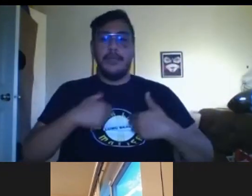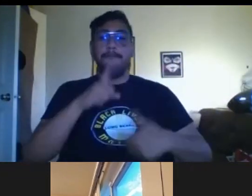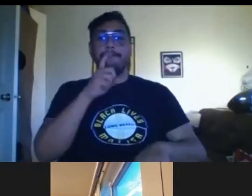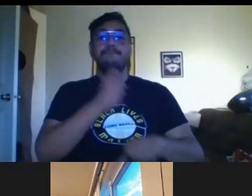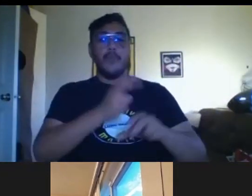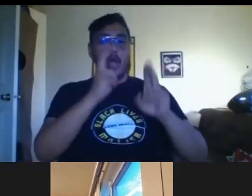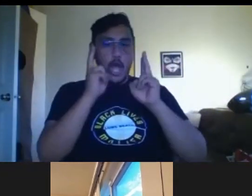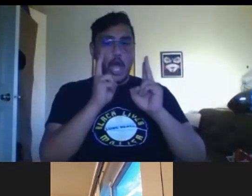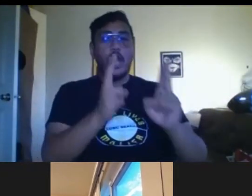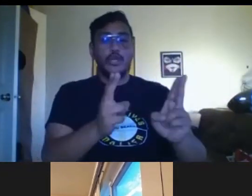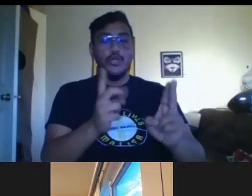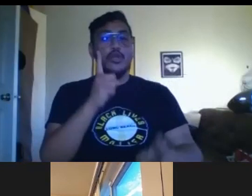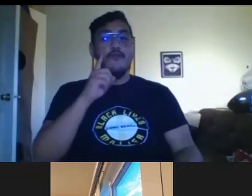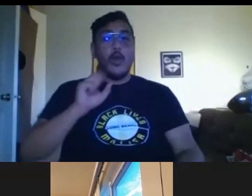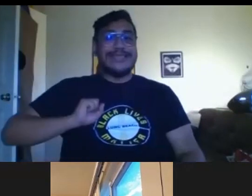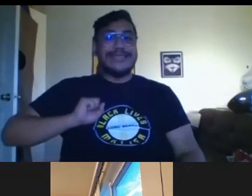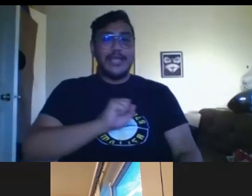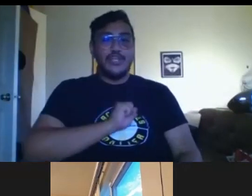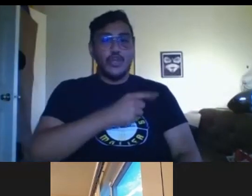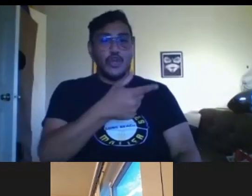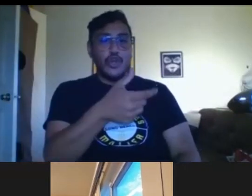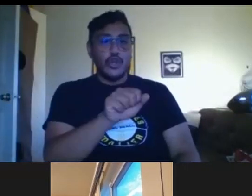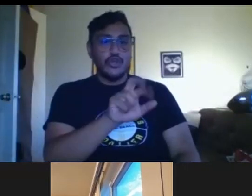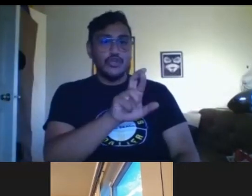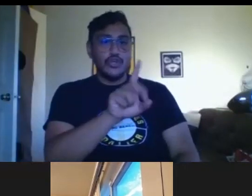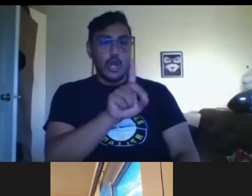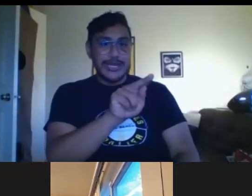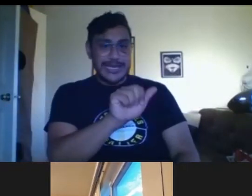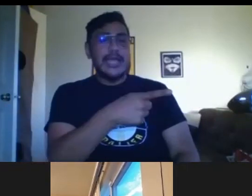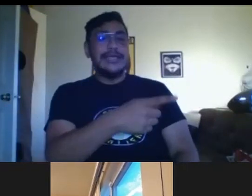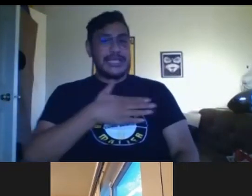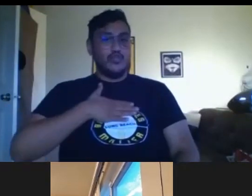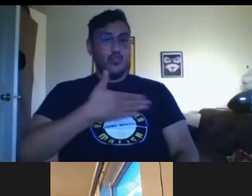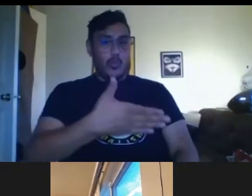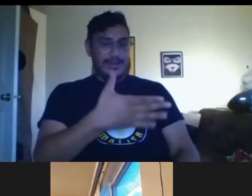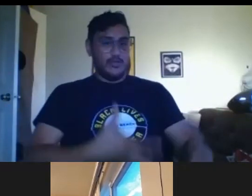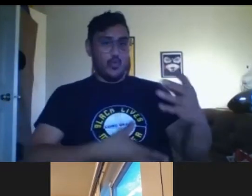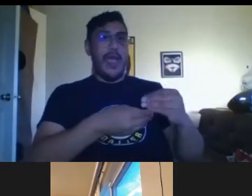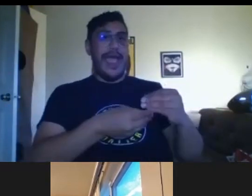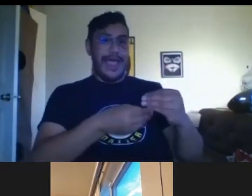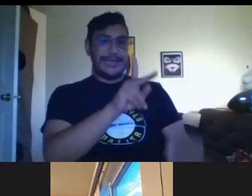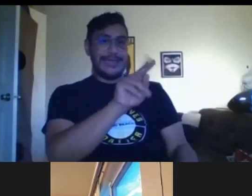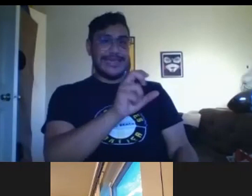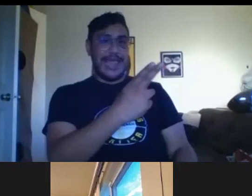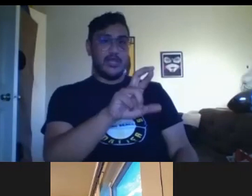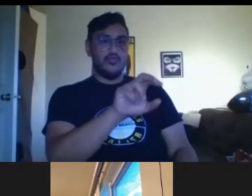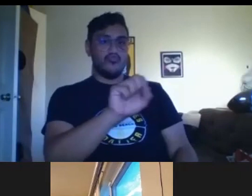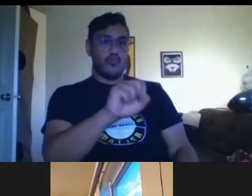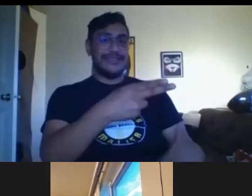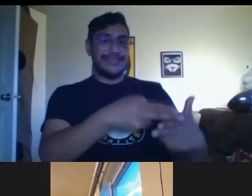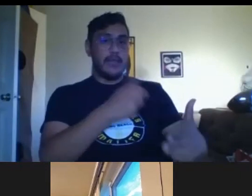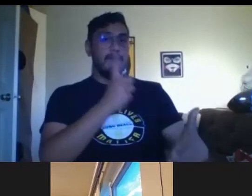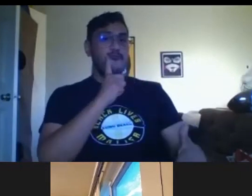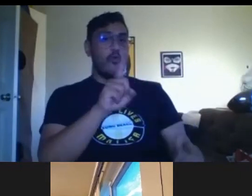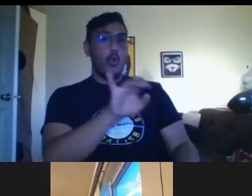the senator of Gardena is willing to put Kenneth Ross's name on a bill that's passing that lets